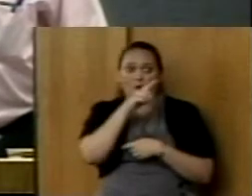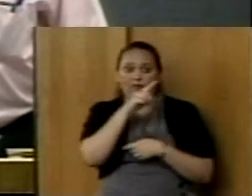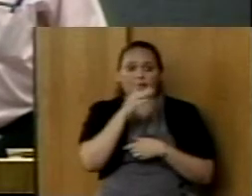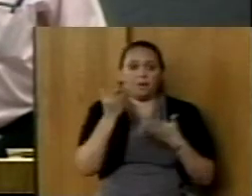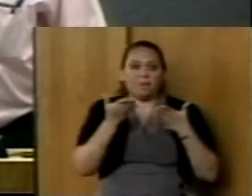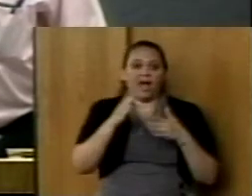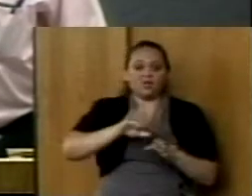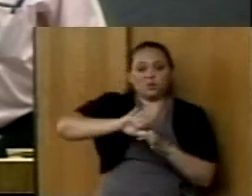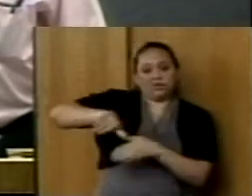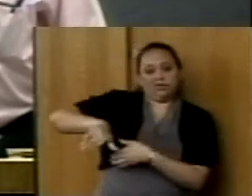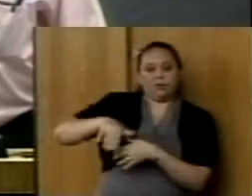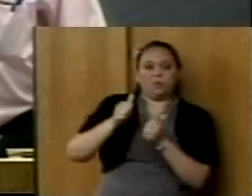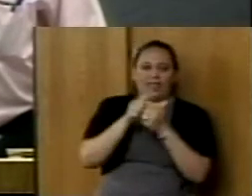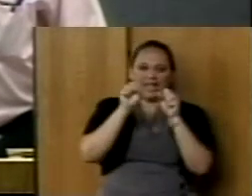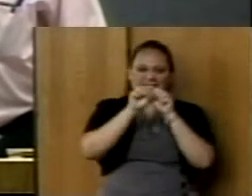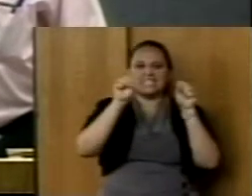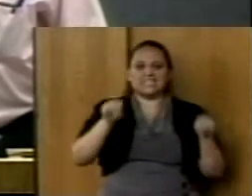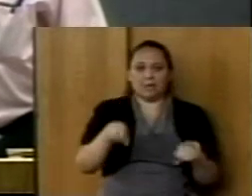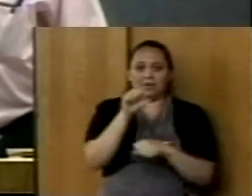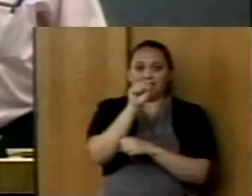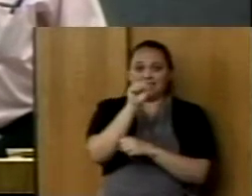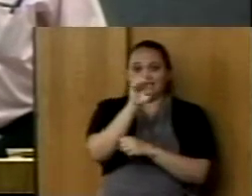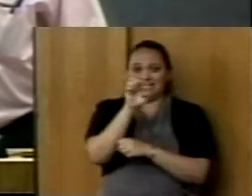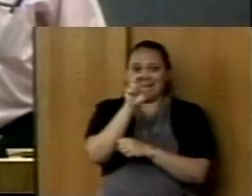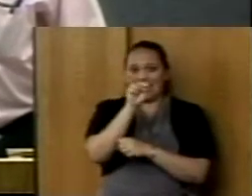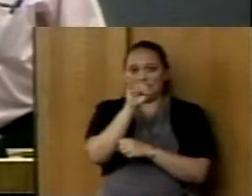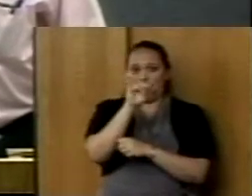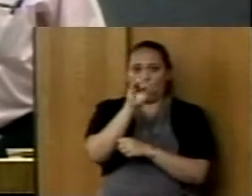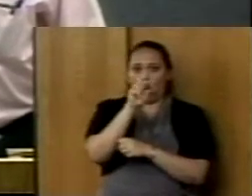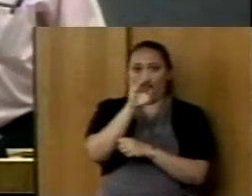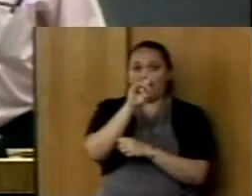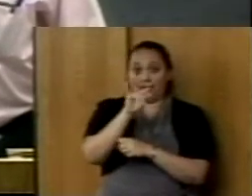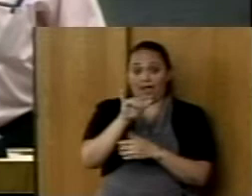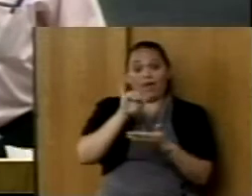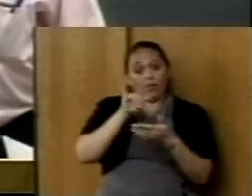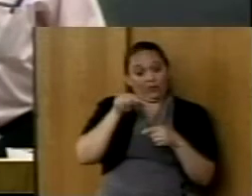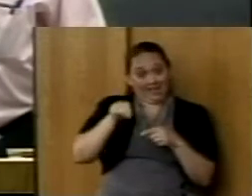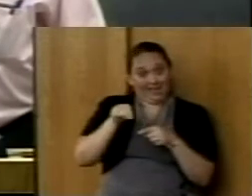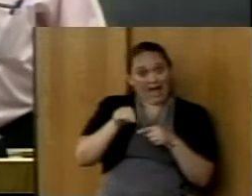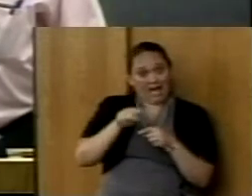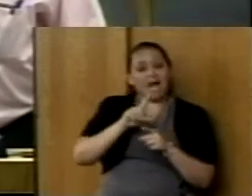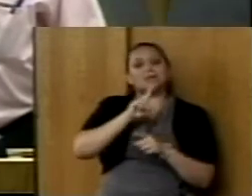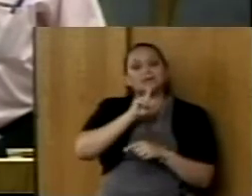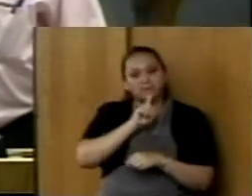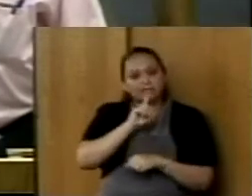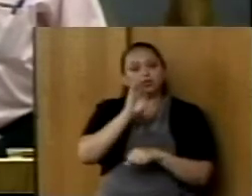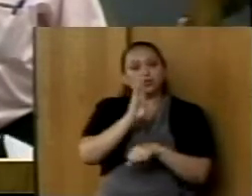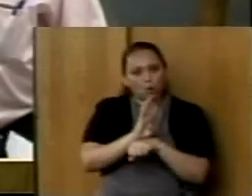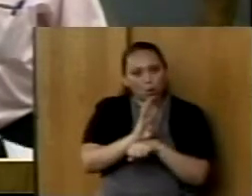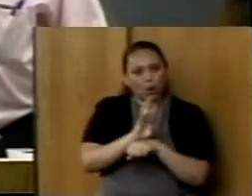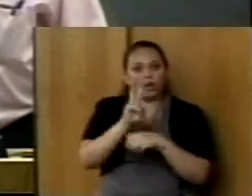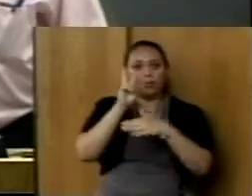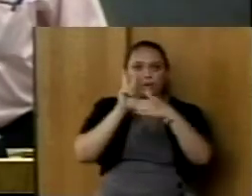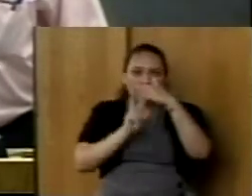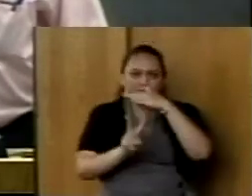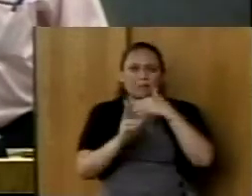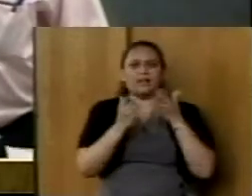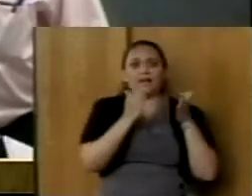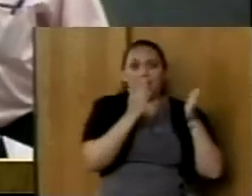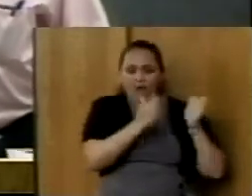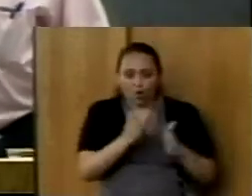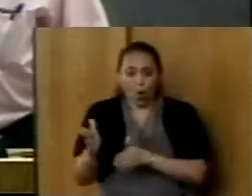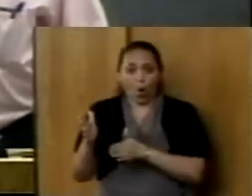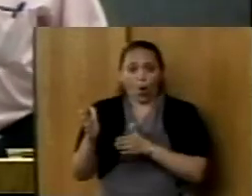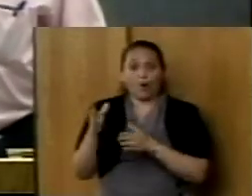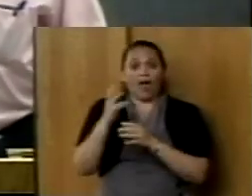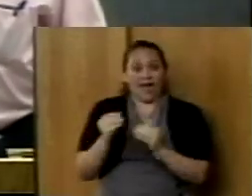away with the system of seniority, which has ensured in the past predictability and order,